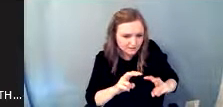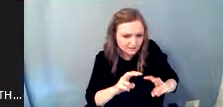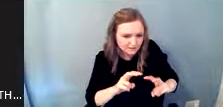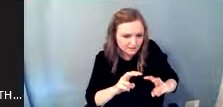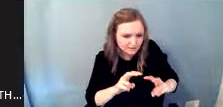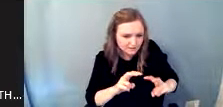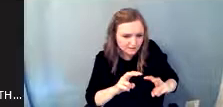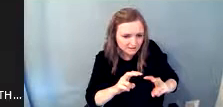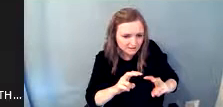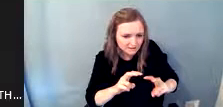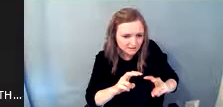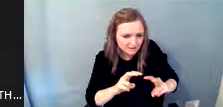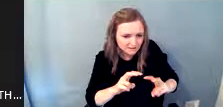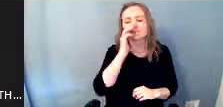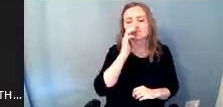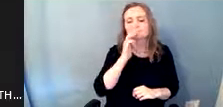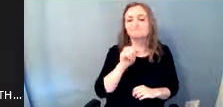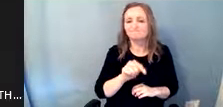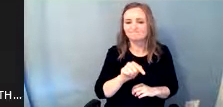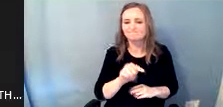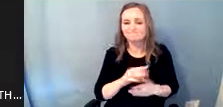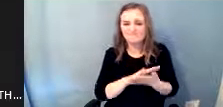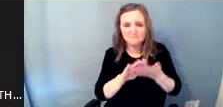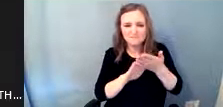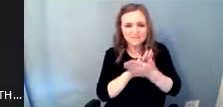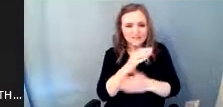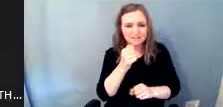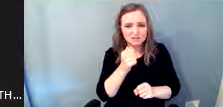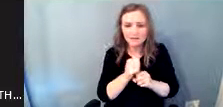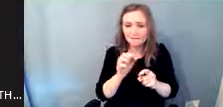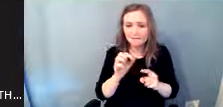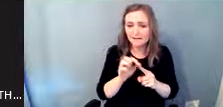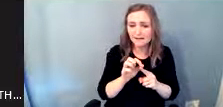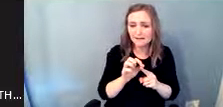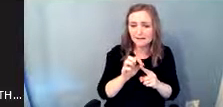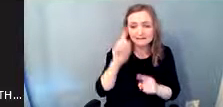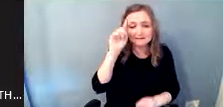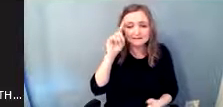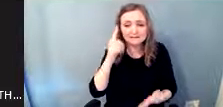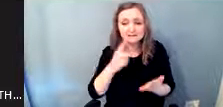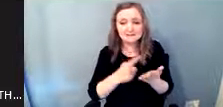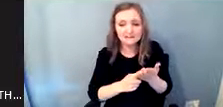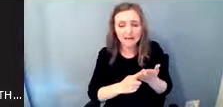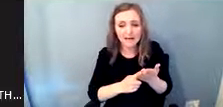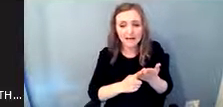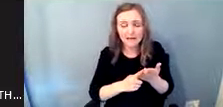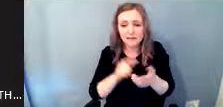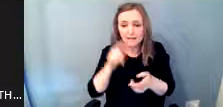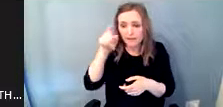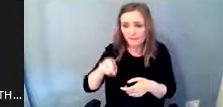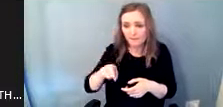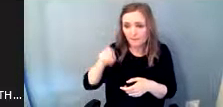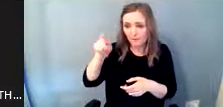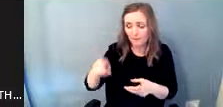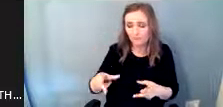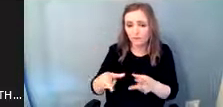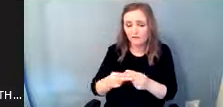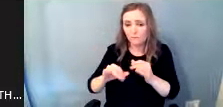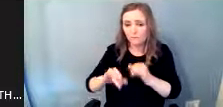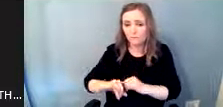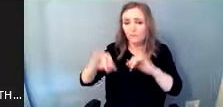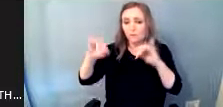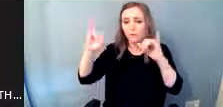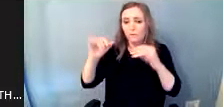test. And this helps GPs to distinguish between people who've got significant bowel